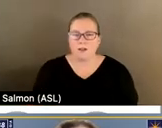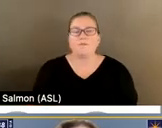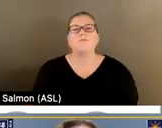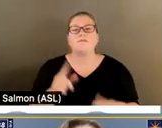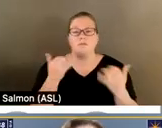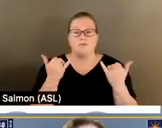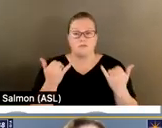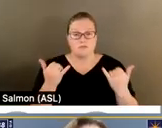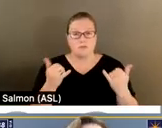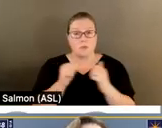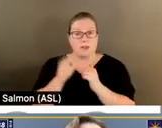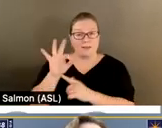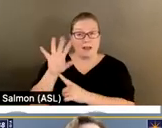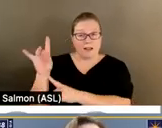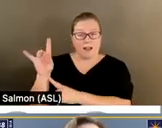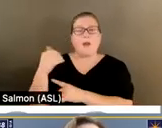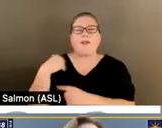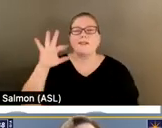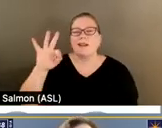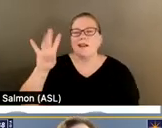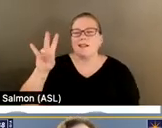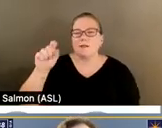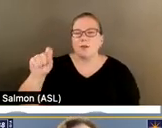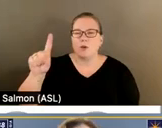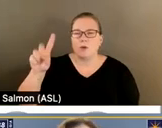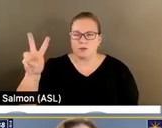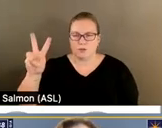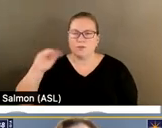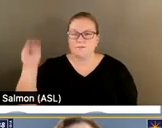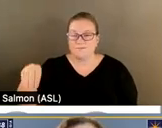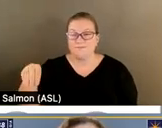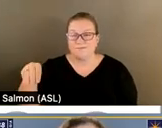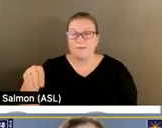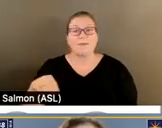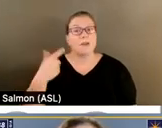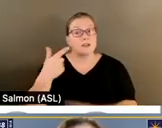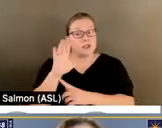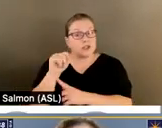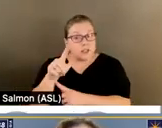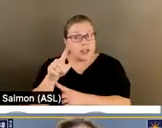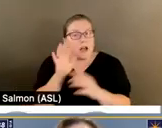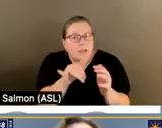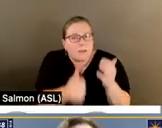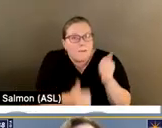988, we're answering at 97.12, but through the Georgia Crisis and Access line, where the majority of our calls actually